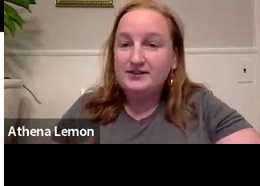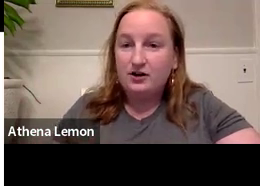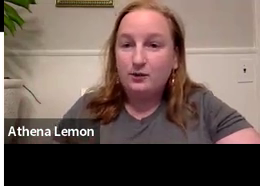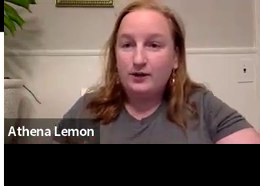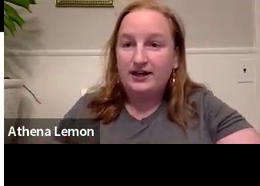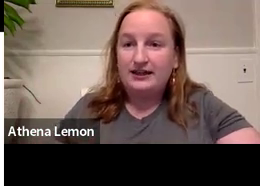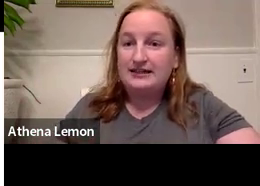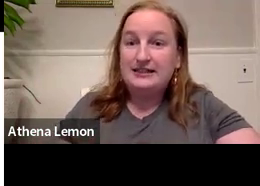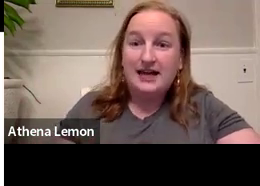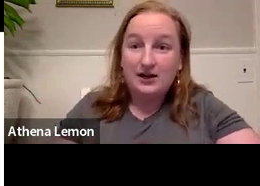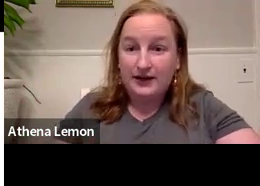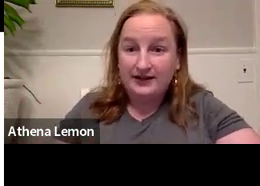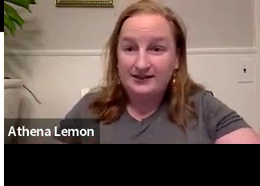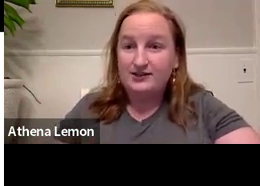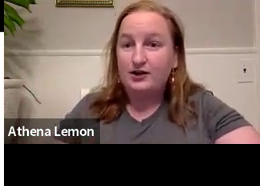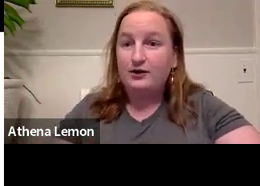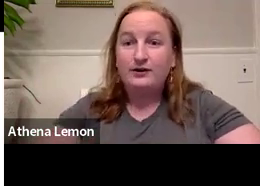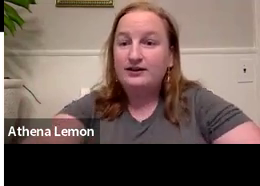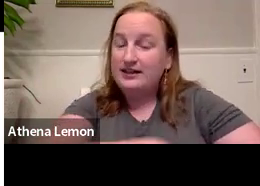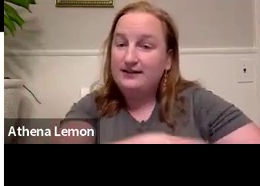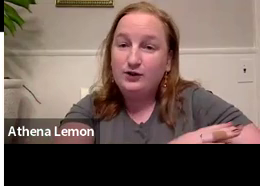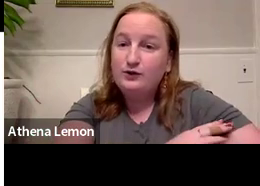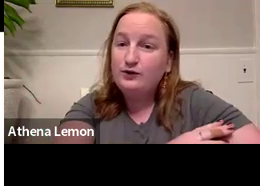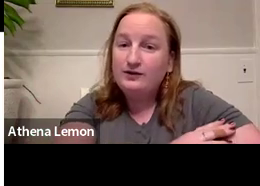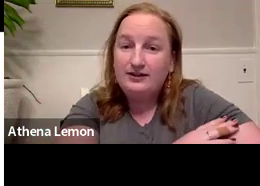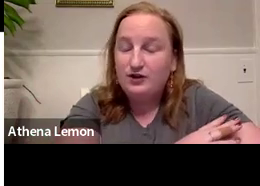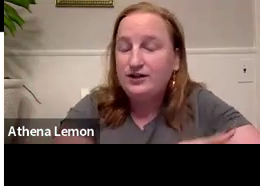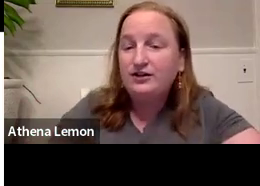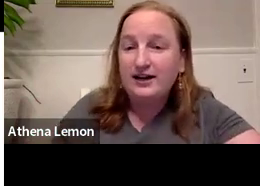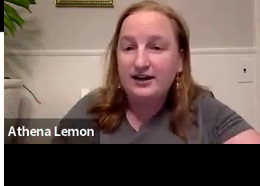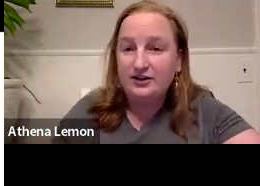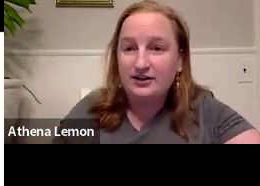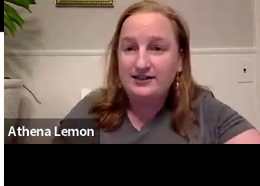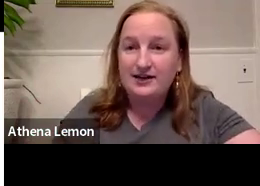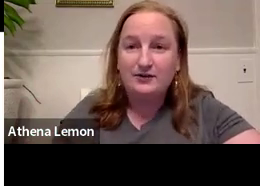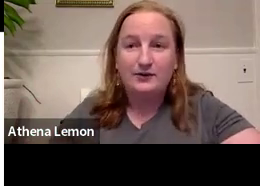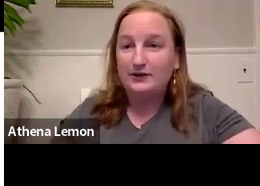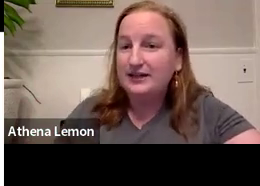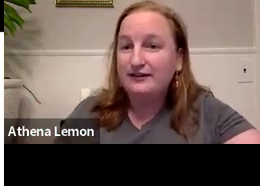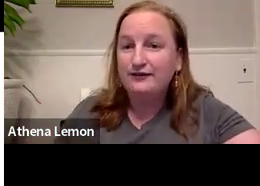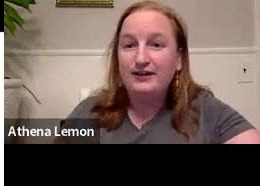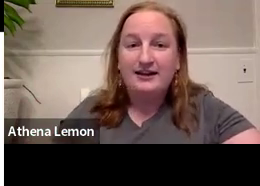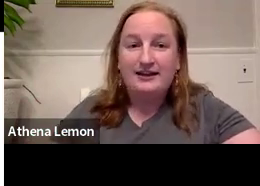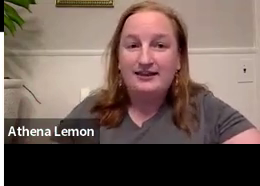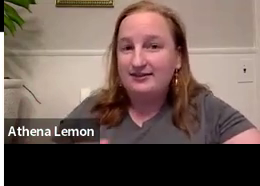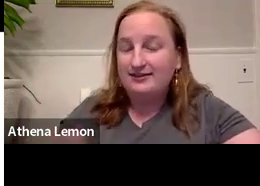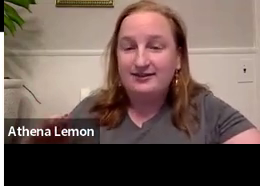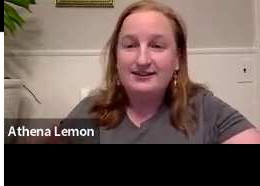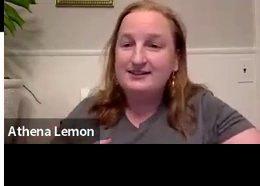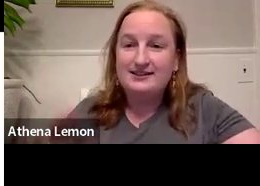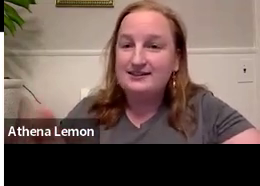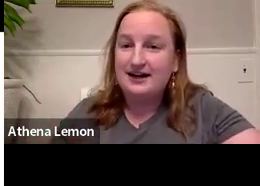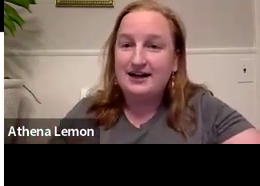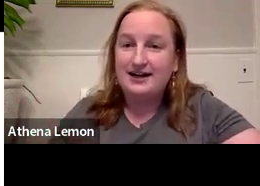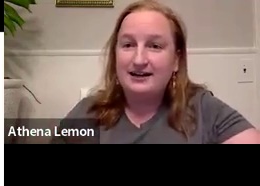So I'm going to start with takeaways. So if your internet connection cuts out or you leave,